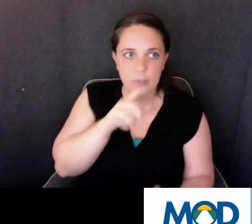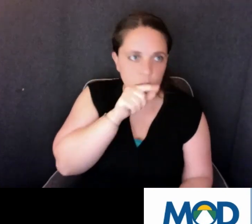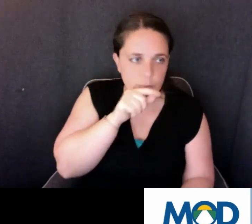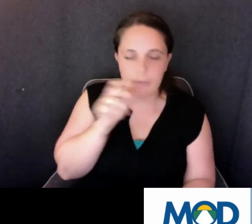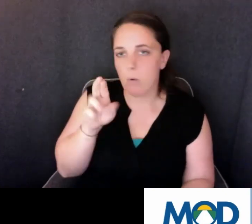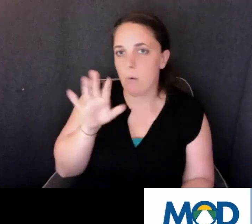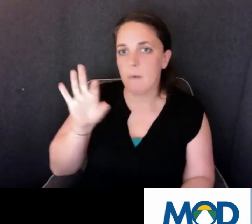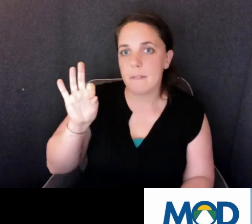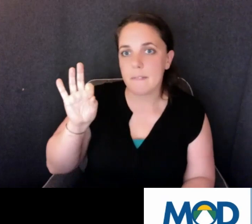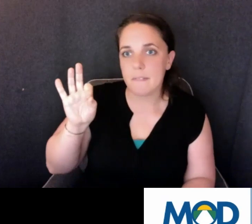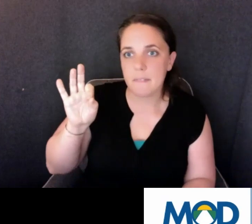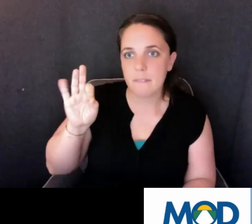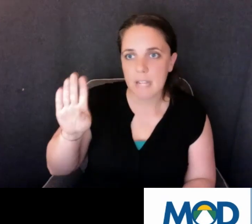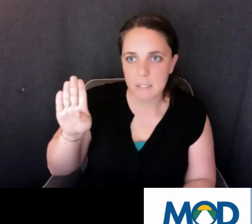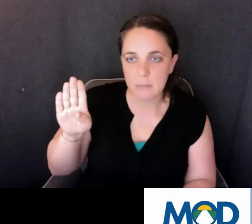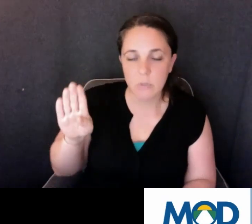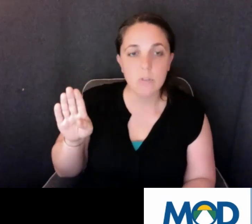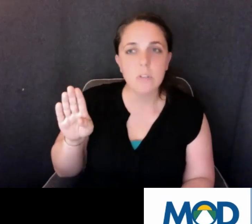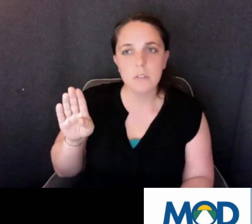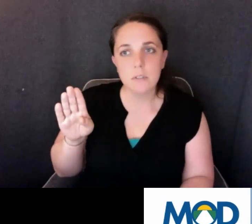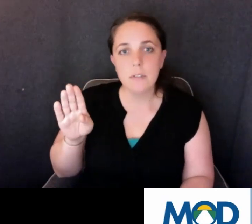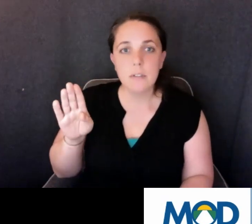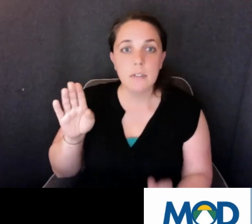Facebook, that you're using